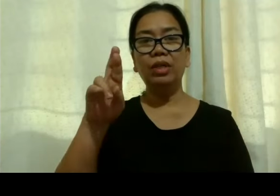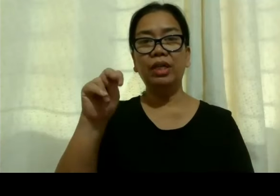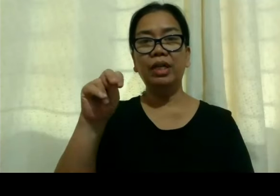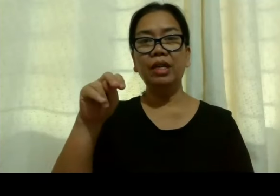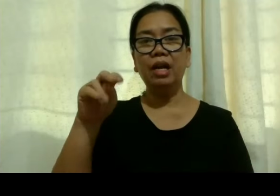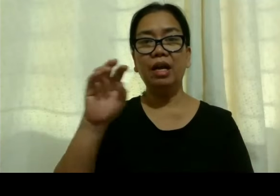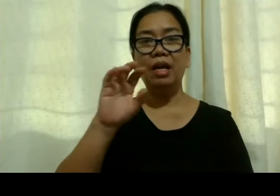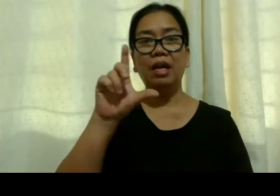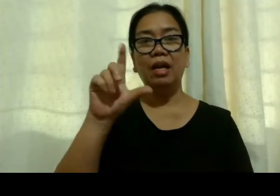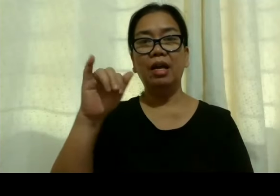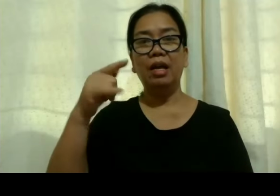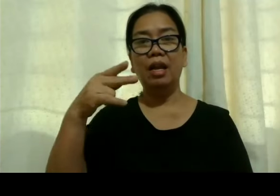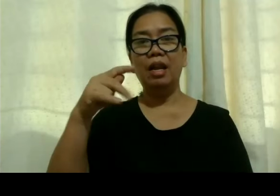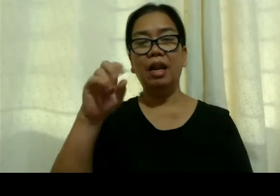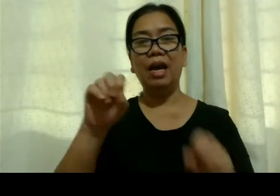Northern